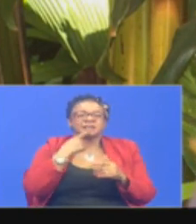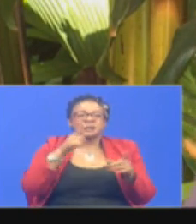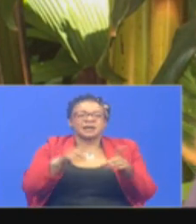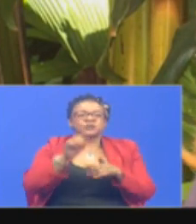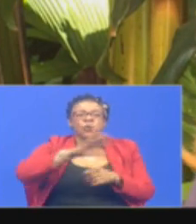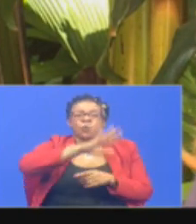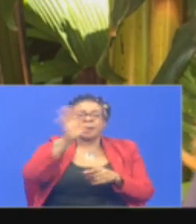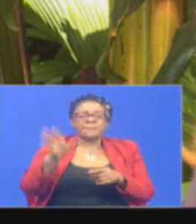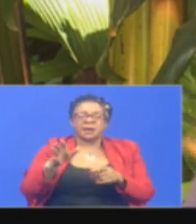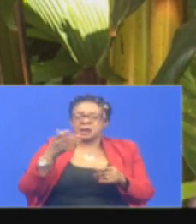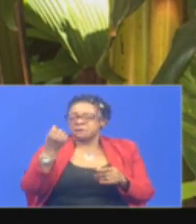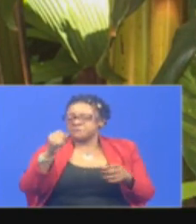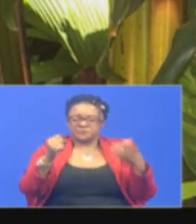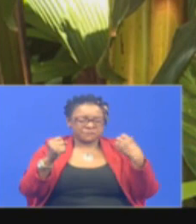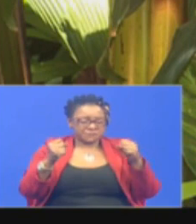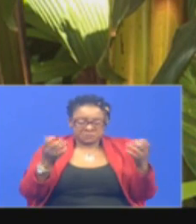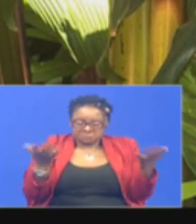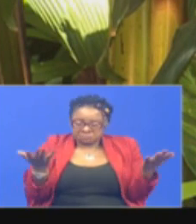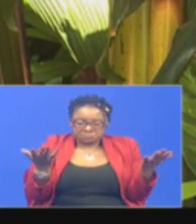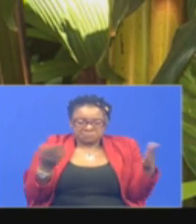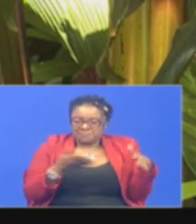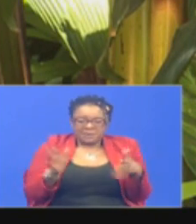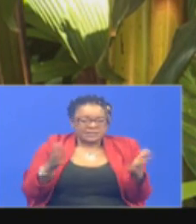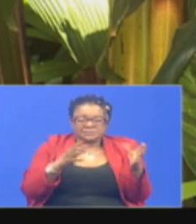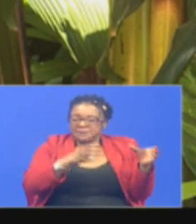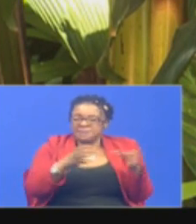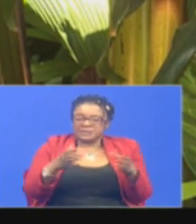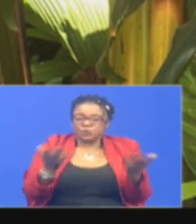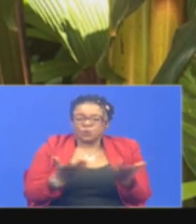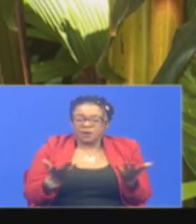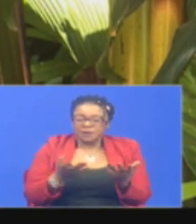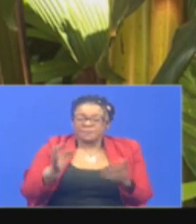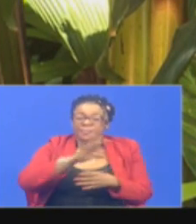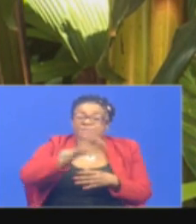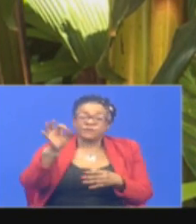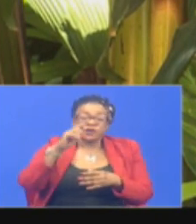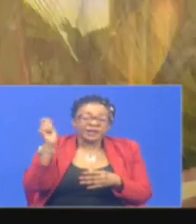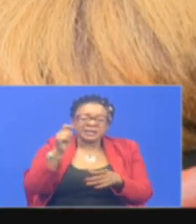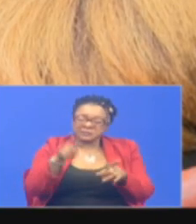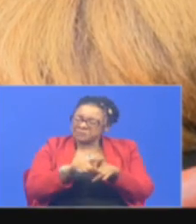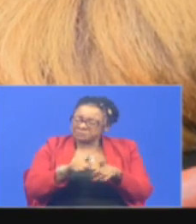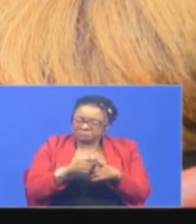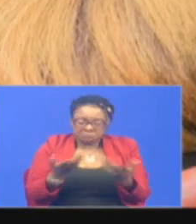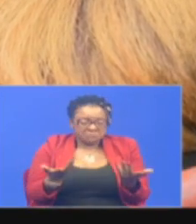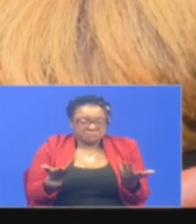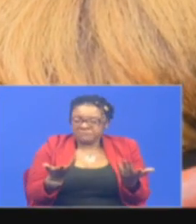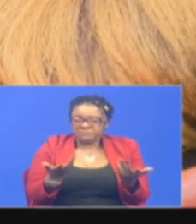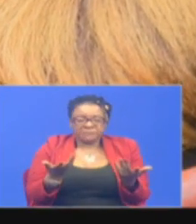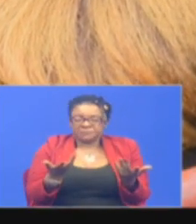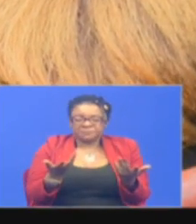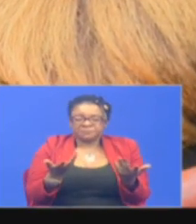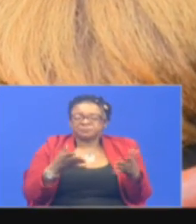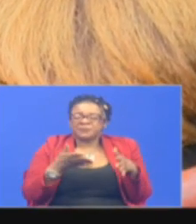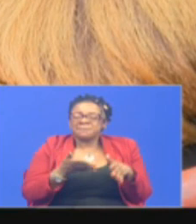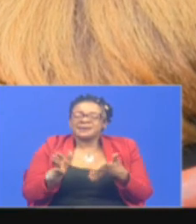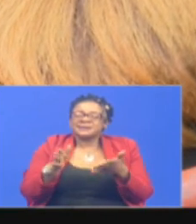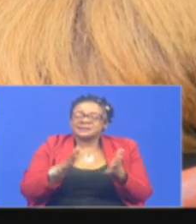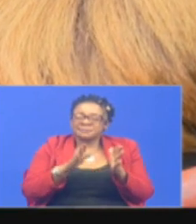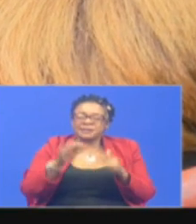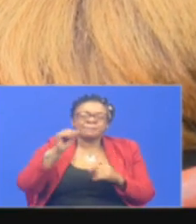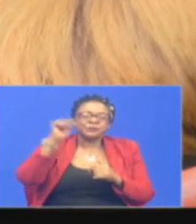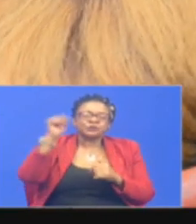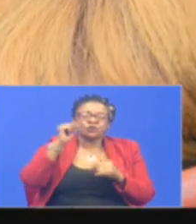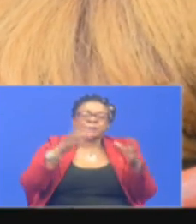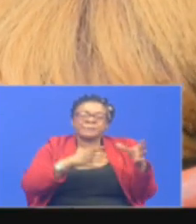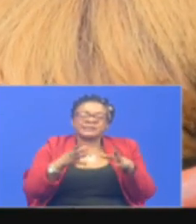are for 50-50, but where is the mechanism in the party? Ford Kenya, where is the mechanism in their party? Where are the mechanisms in political parties? Let them